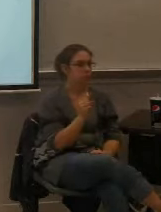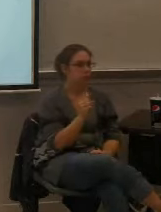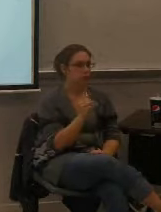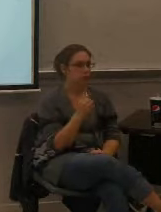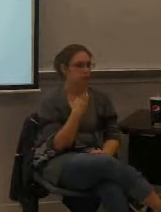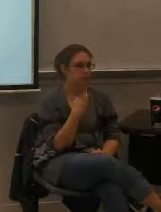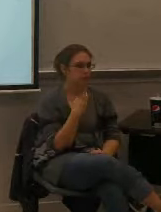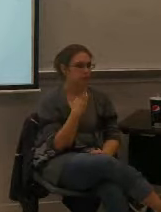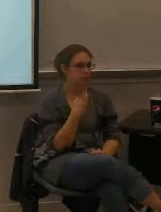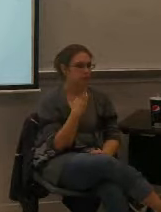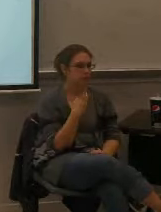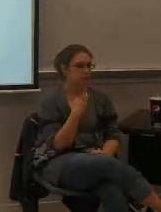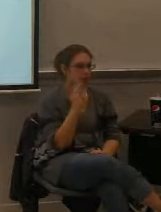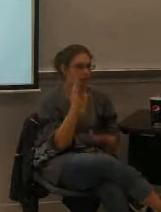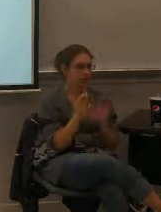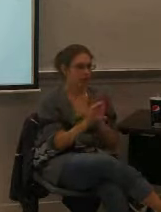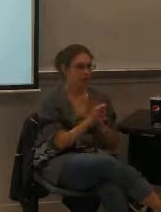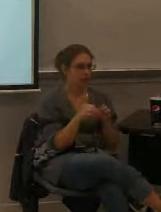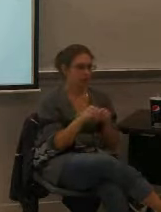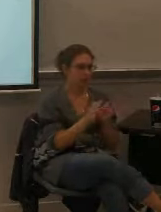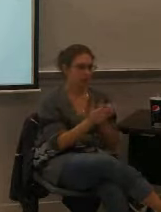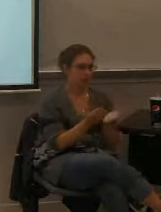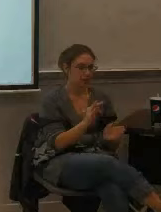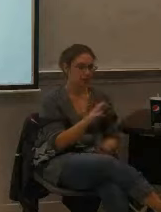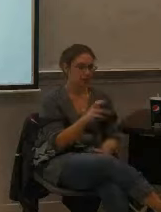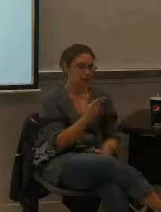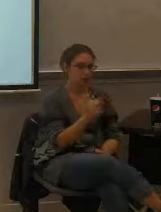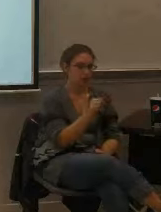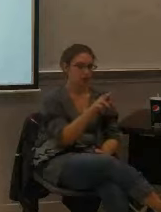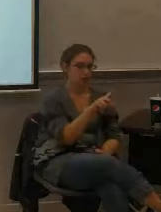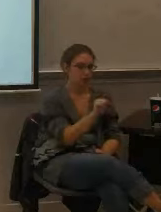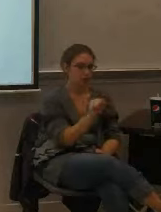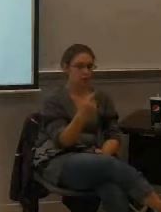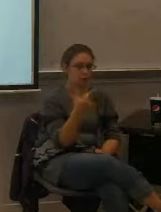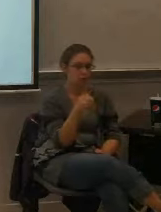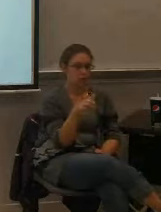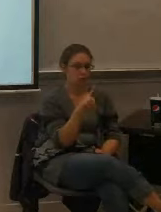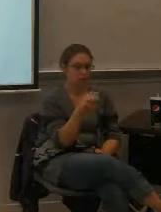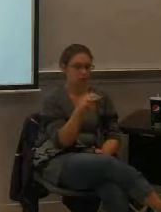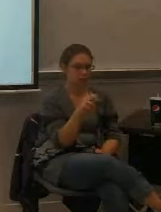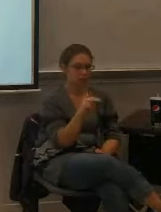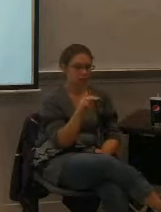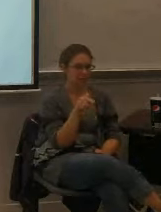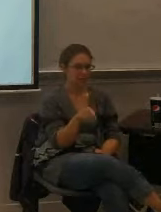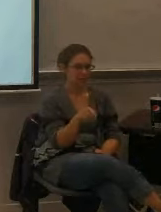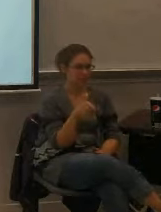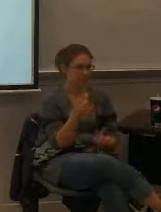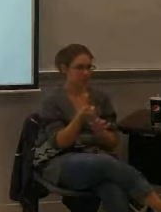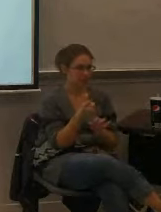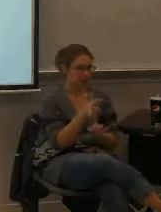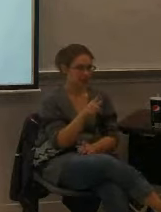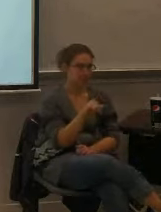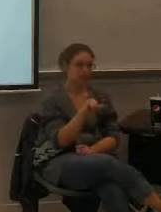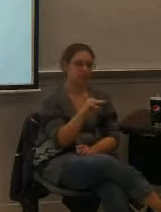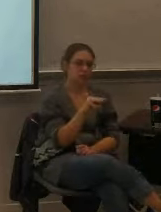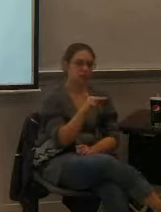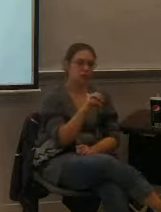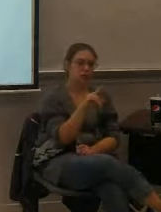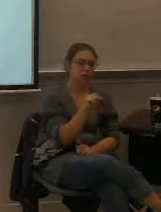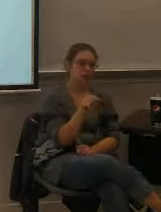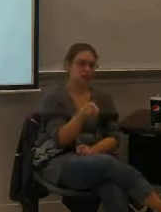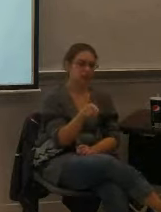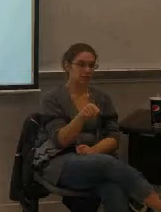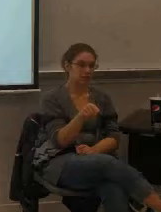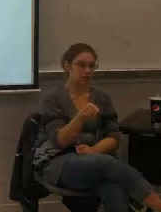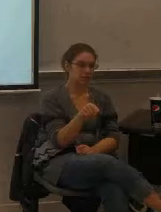there's a picture in the book of Charles Goldman, and he's a limnologist at UC Davis who spent his career